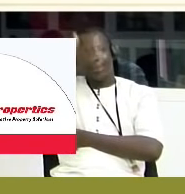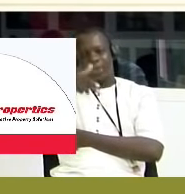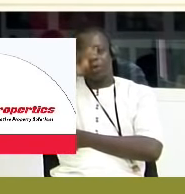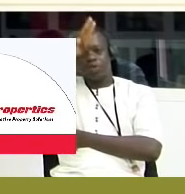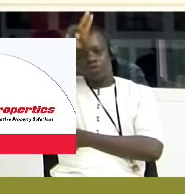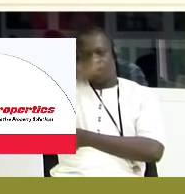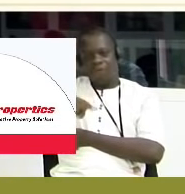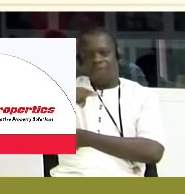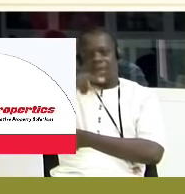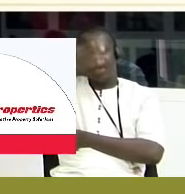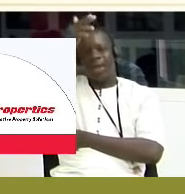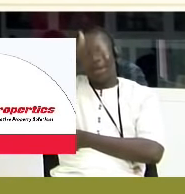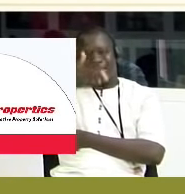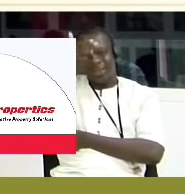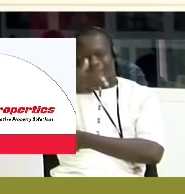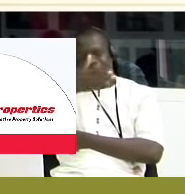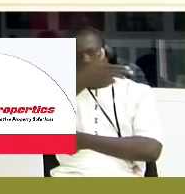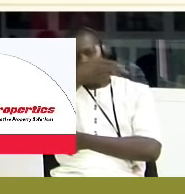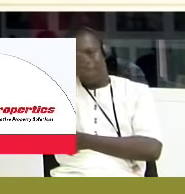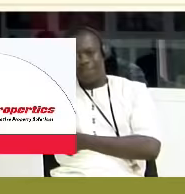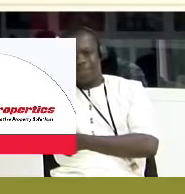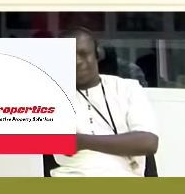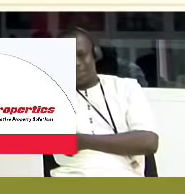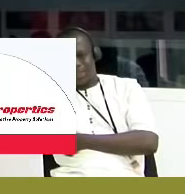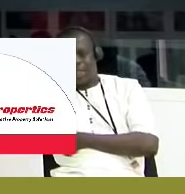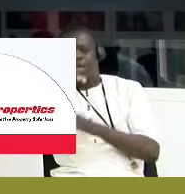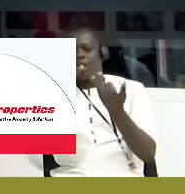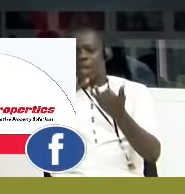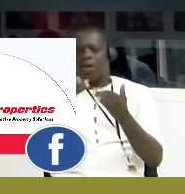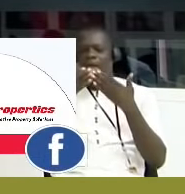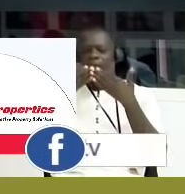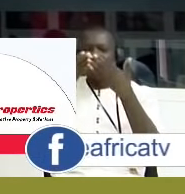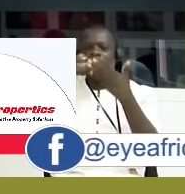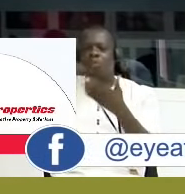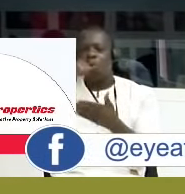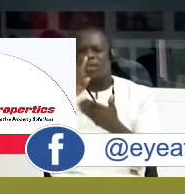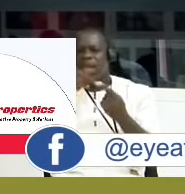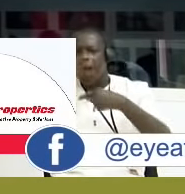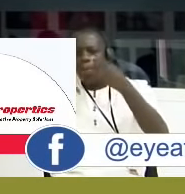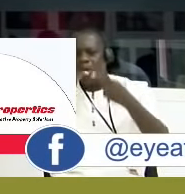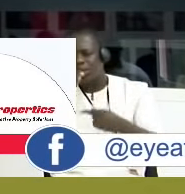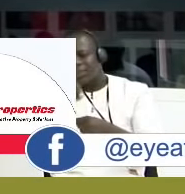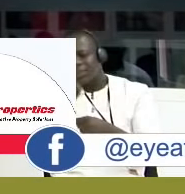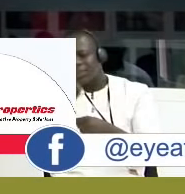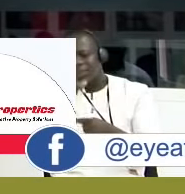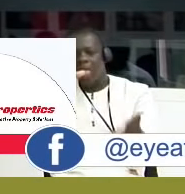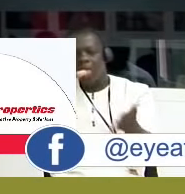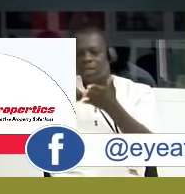1996. Tell us the contents of that letter. They said,